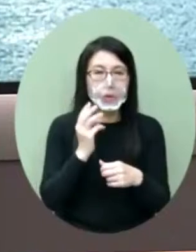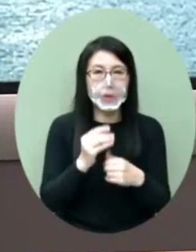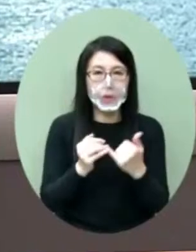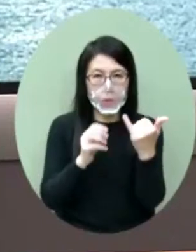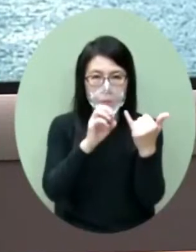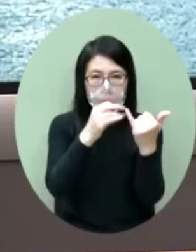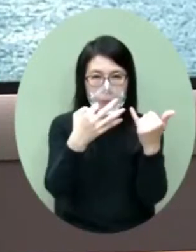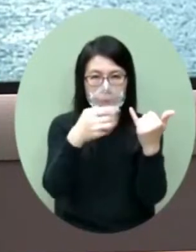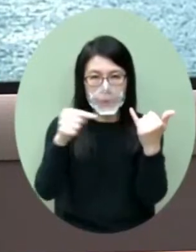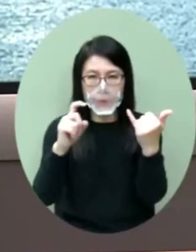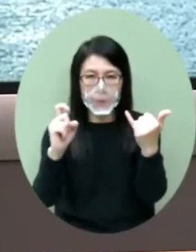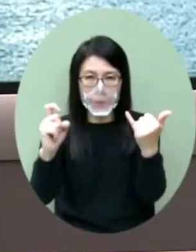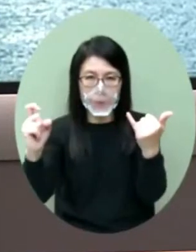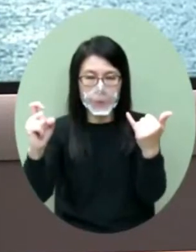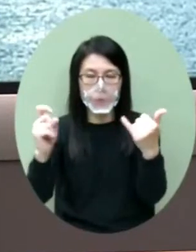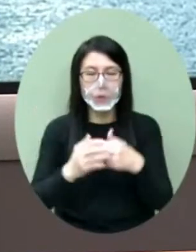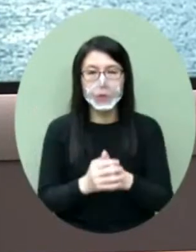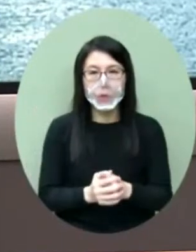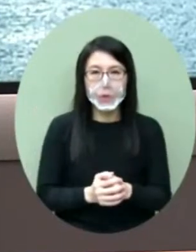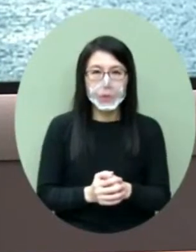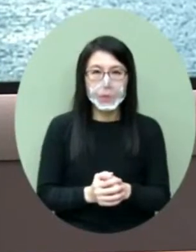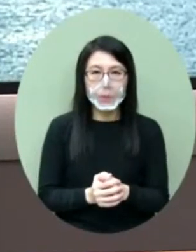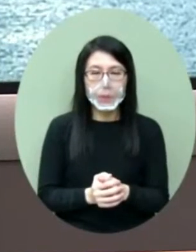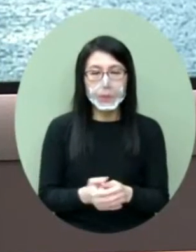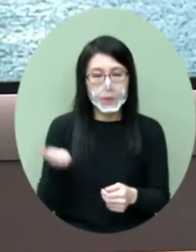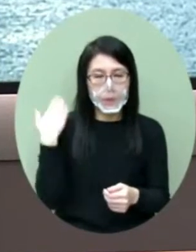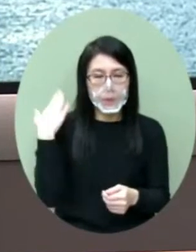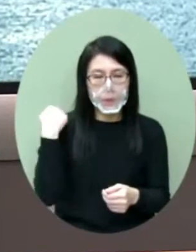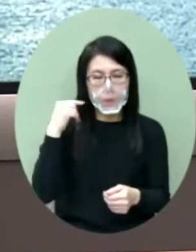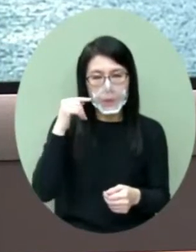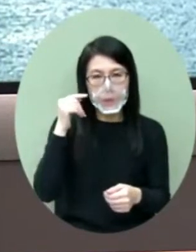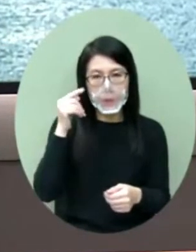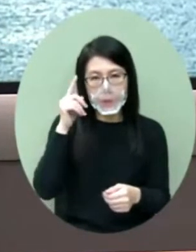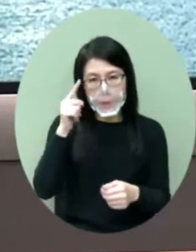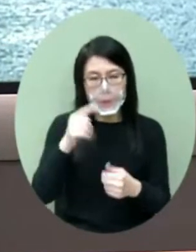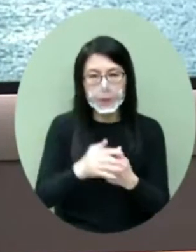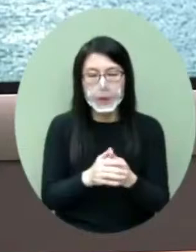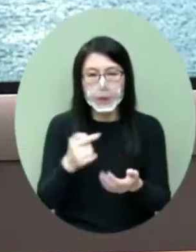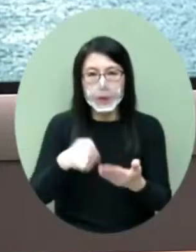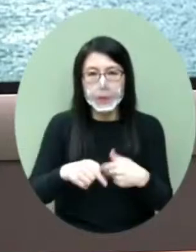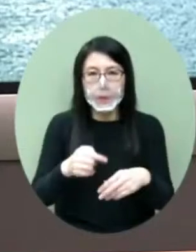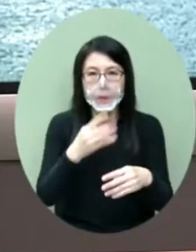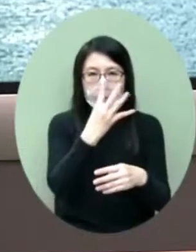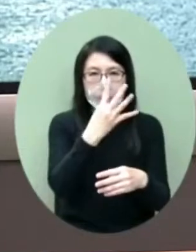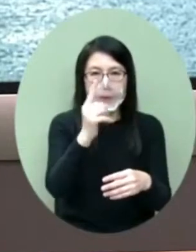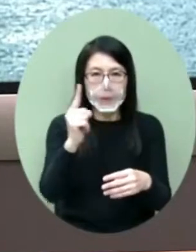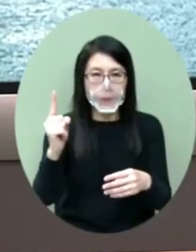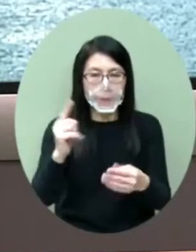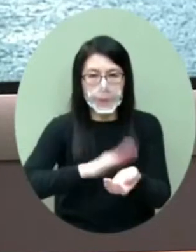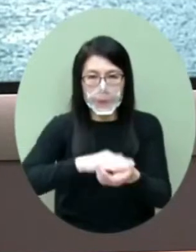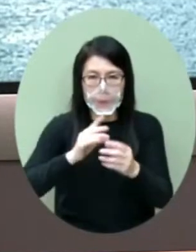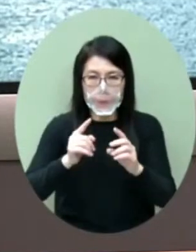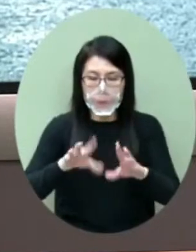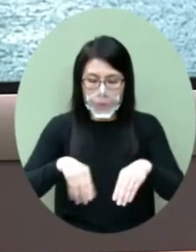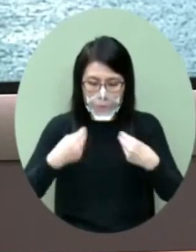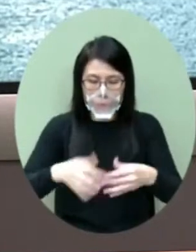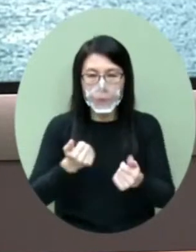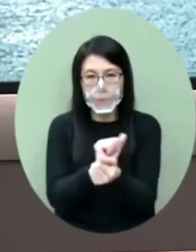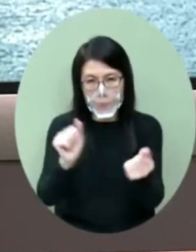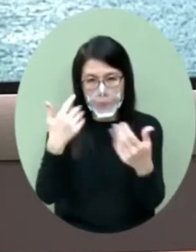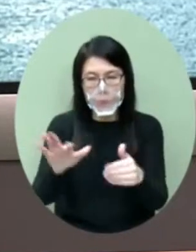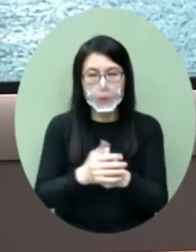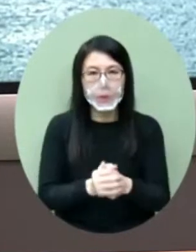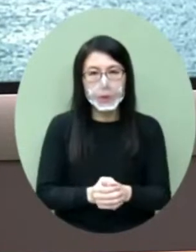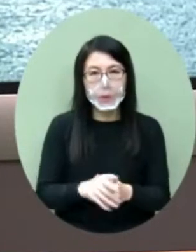female, age range 63 to 99 years old. In the previous day, there are 411 patients that have